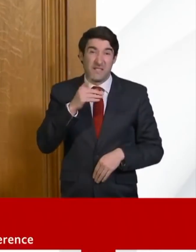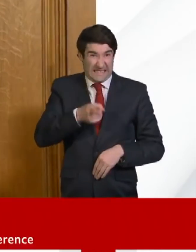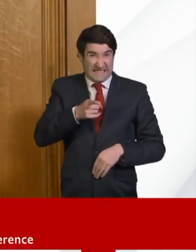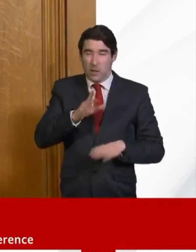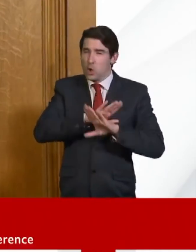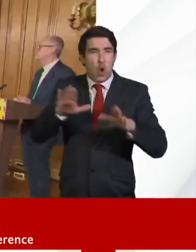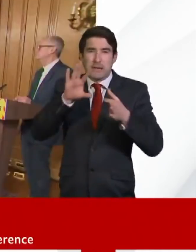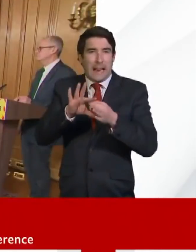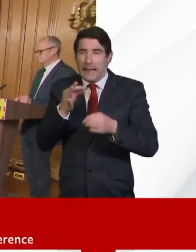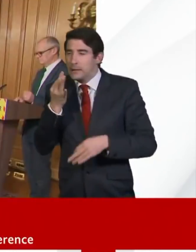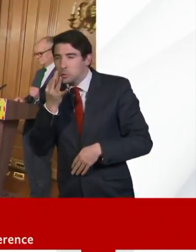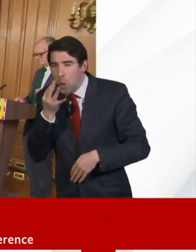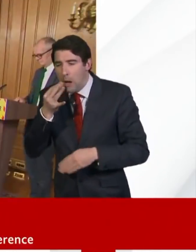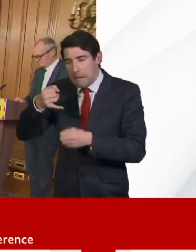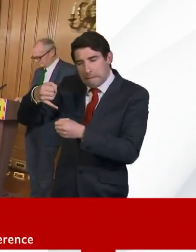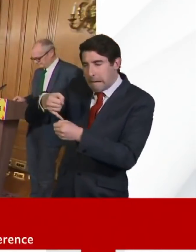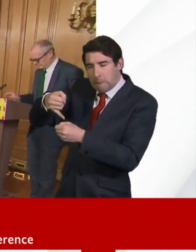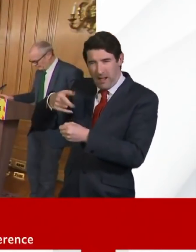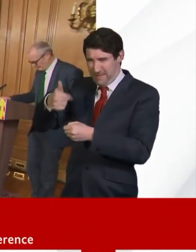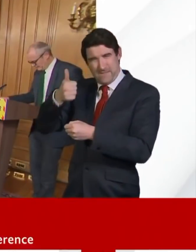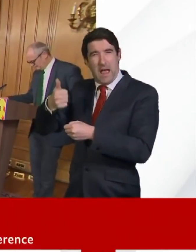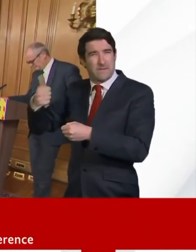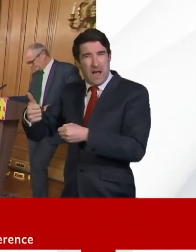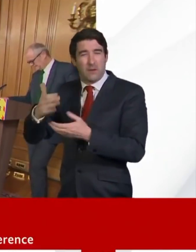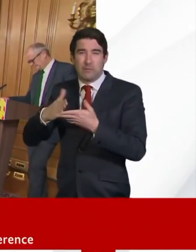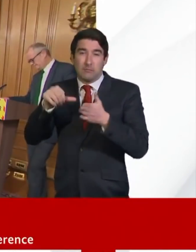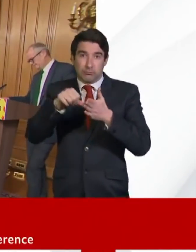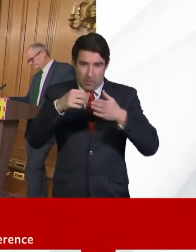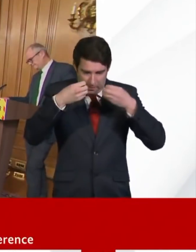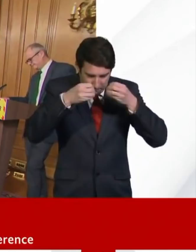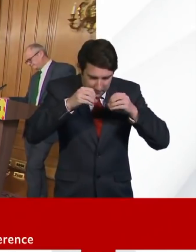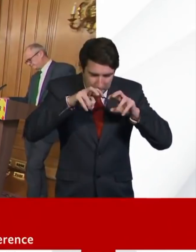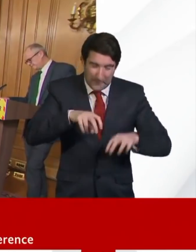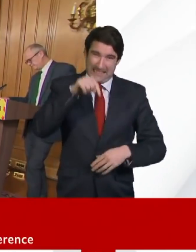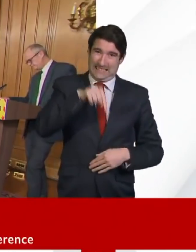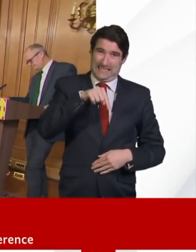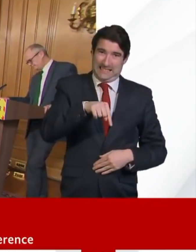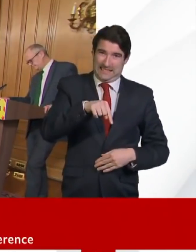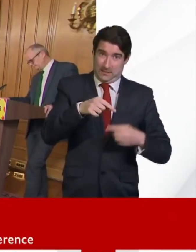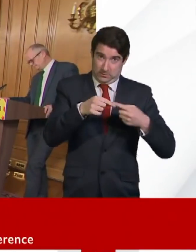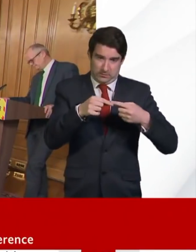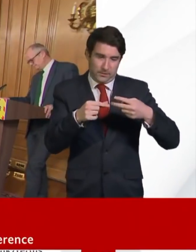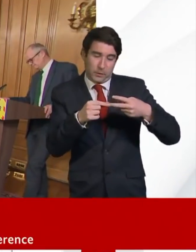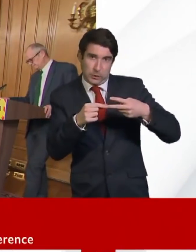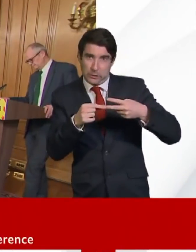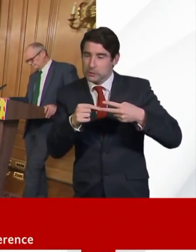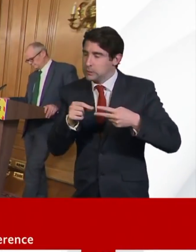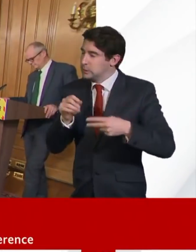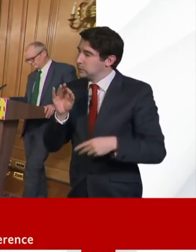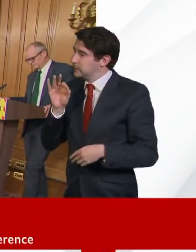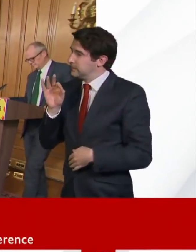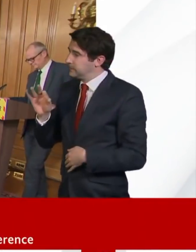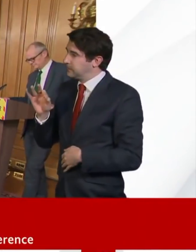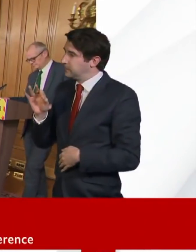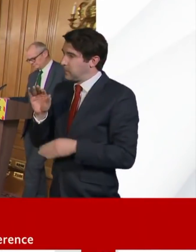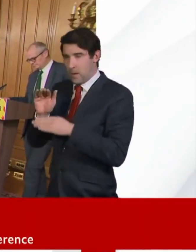earlier opening remarks, you said the measures will have to stay in place until we have clear evidence that clearly shows that we have moved beyond